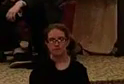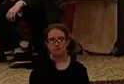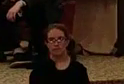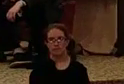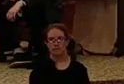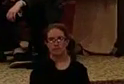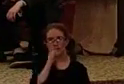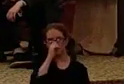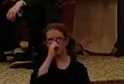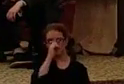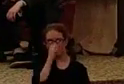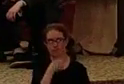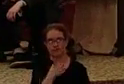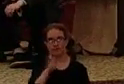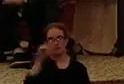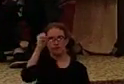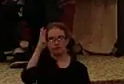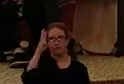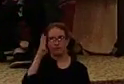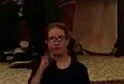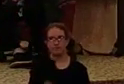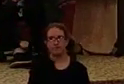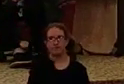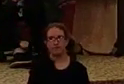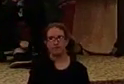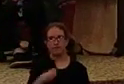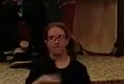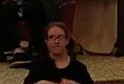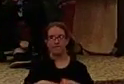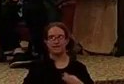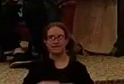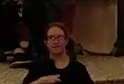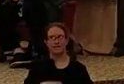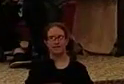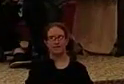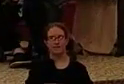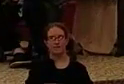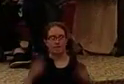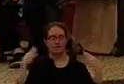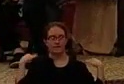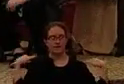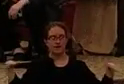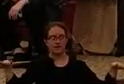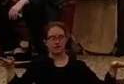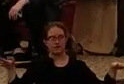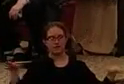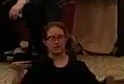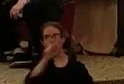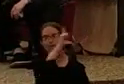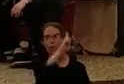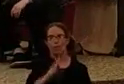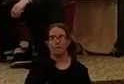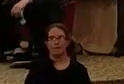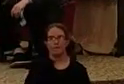And so Jacob is wrestling with this angel of the